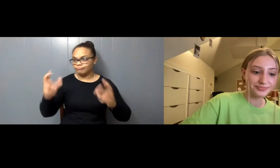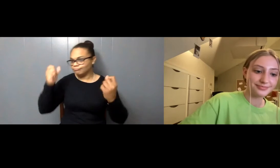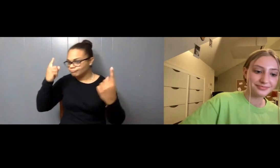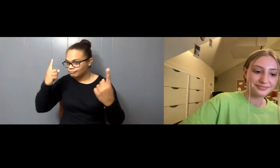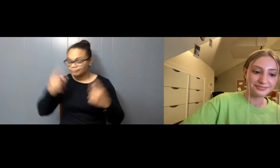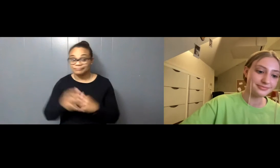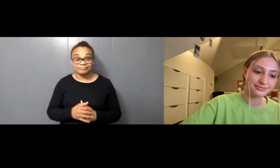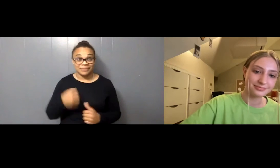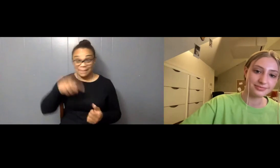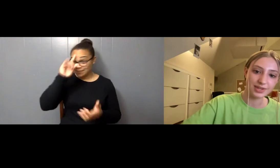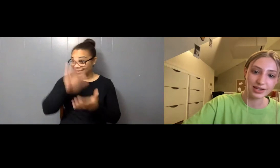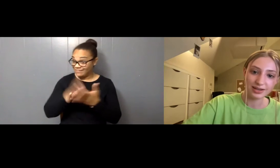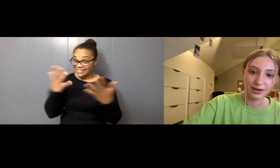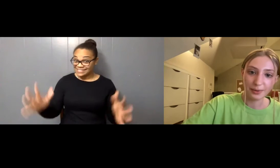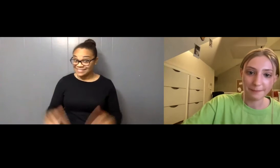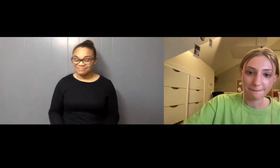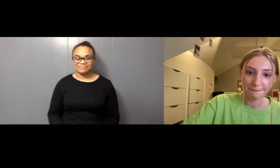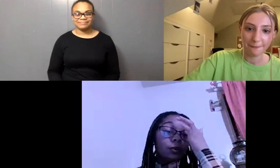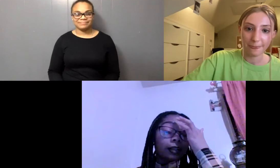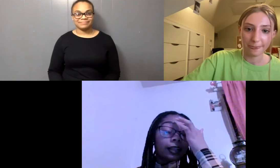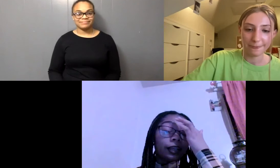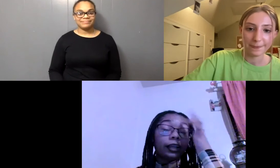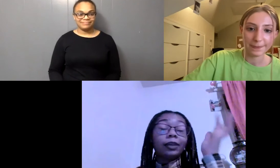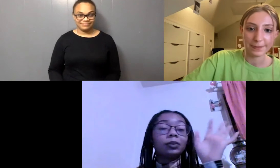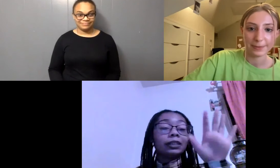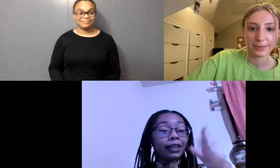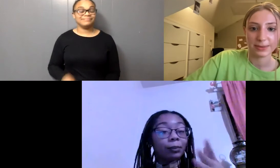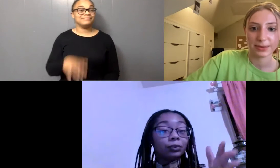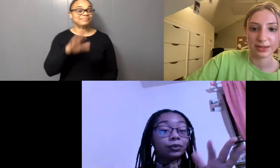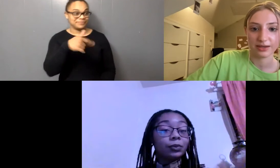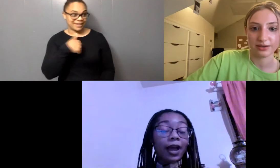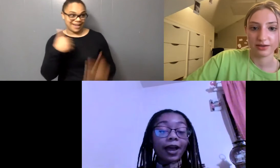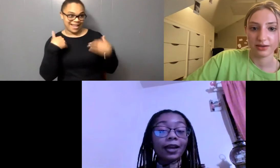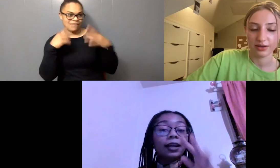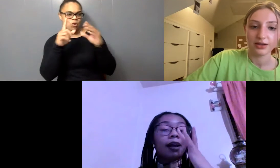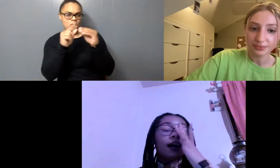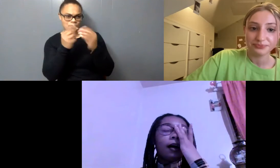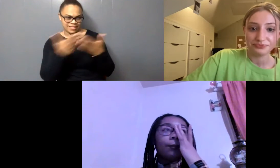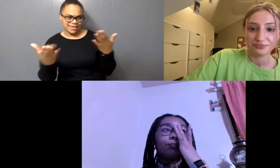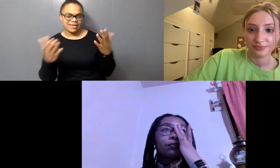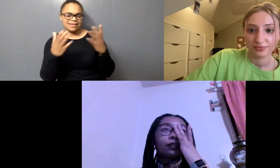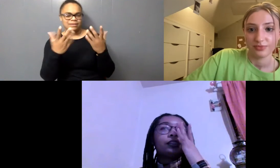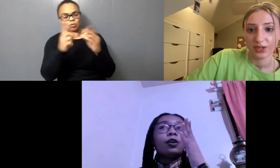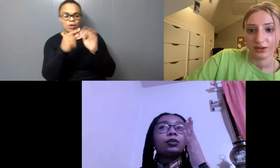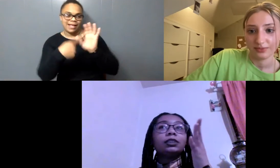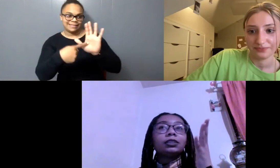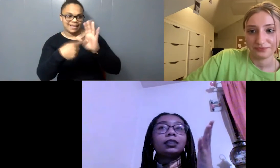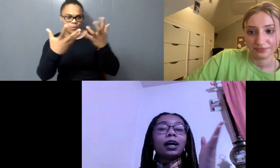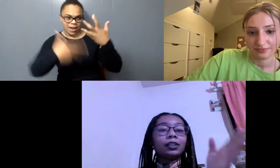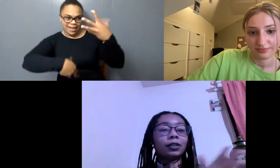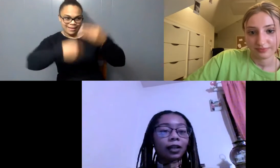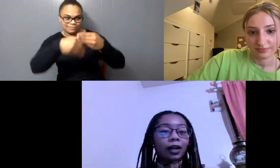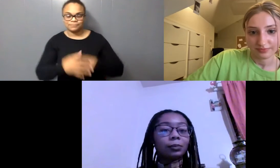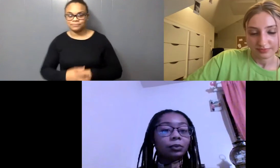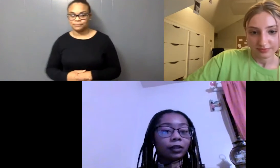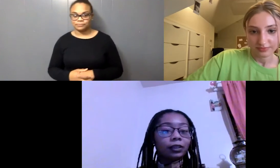it. I actually have one more thing or example to add. So just, I